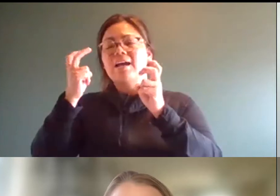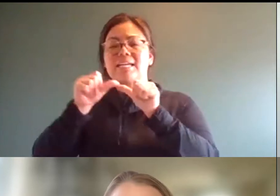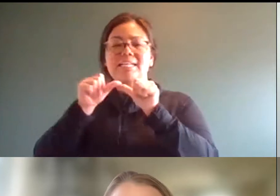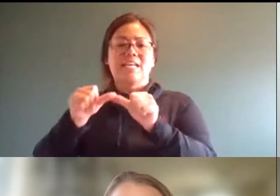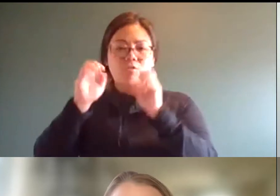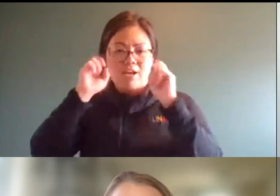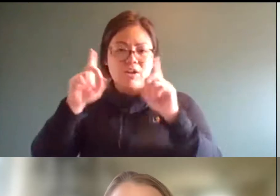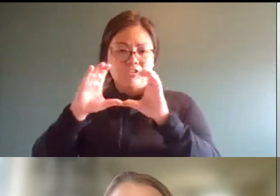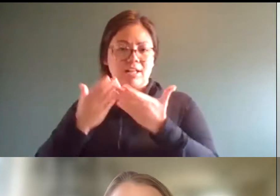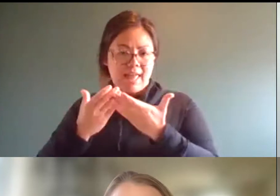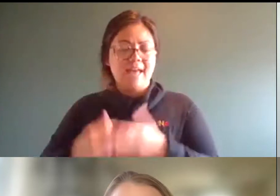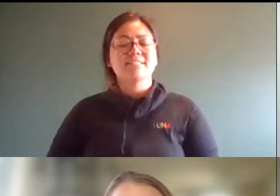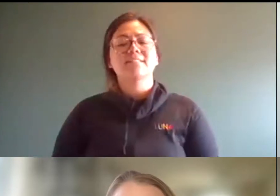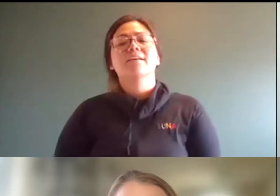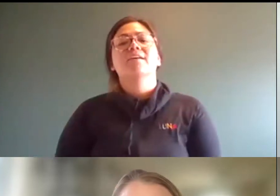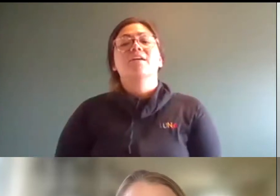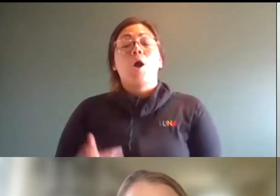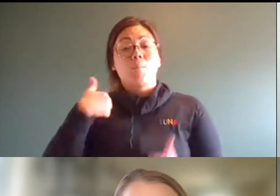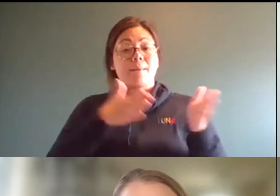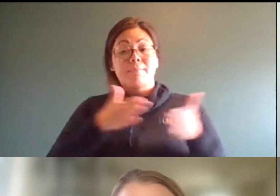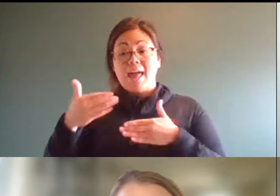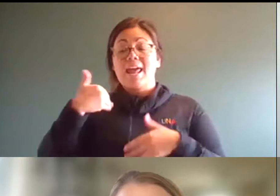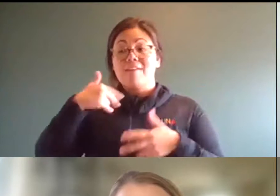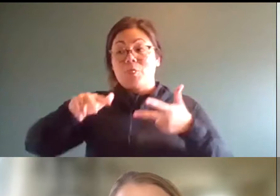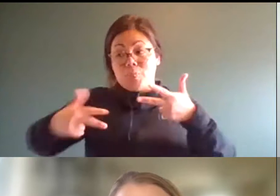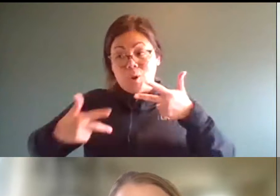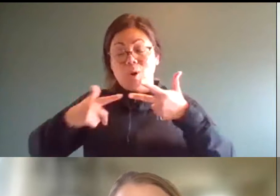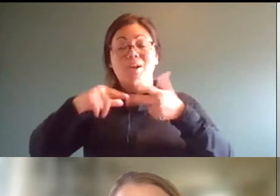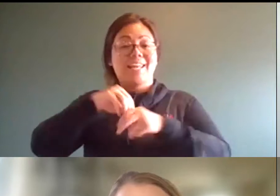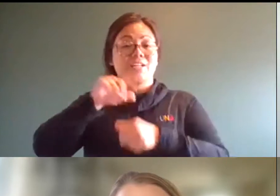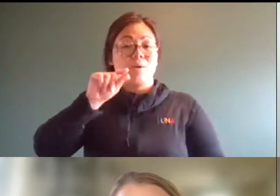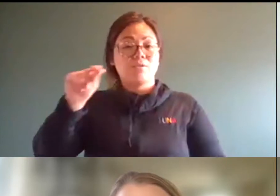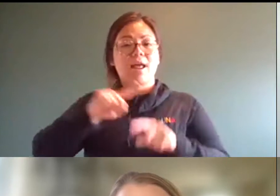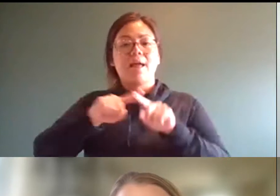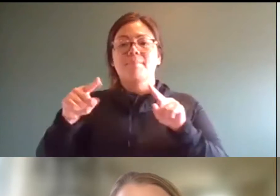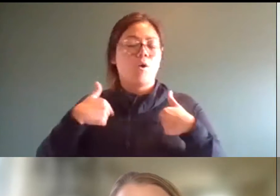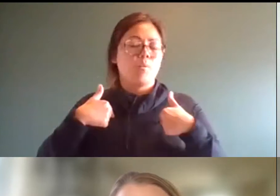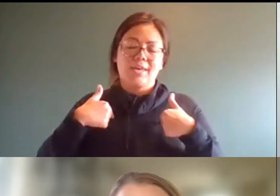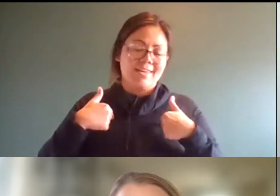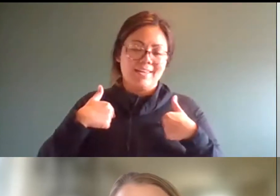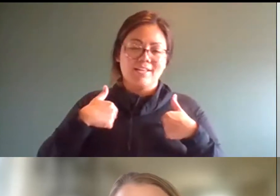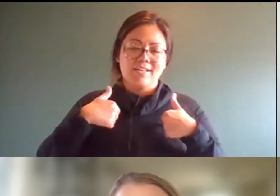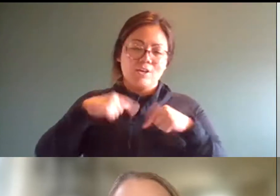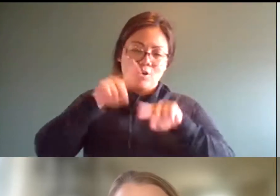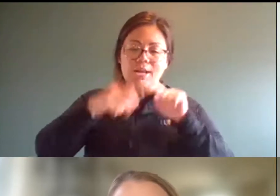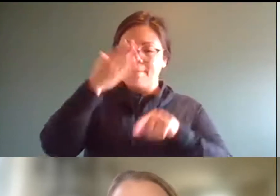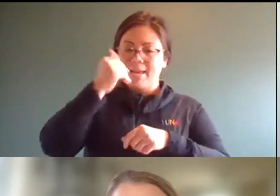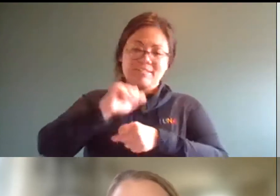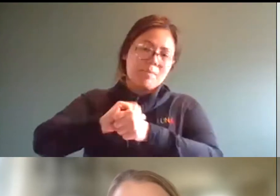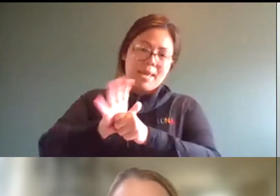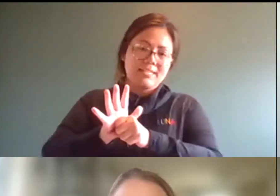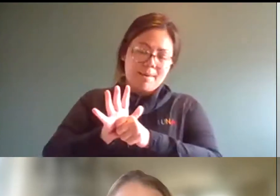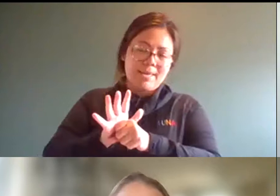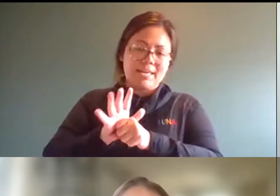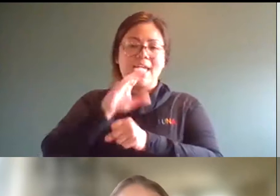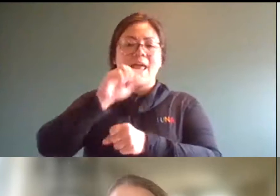education class. We had planned to have a level 3 in 2020, but we were unable to due to the pandemic and